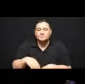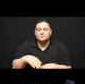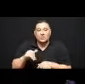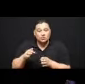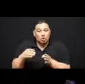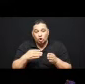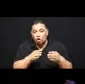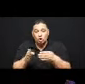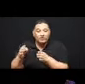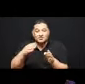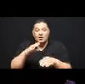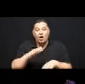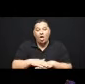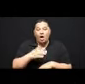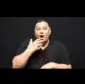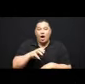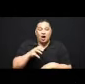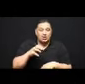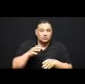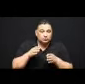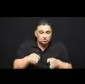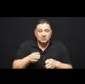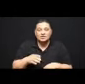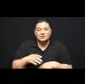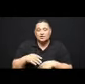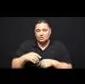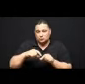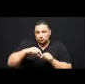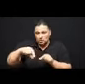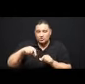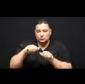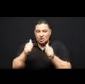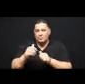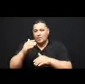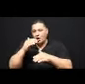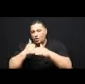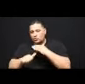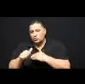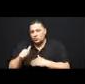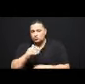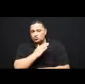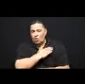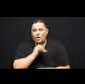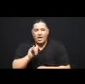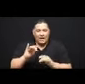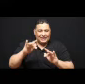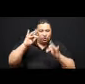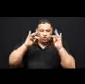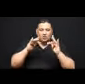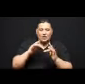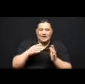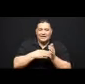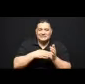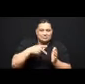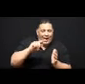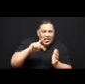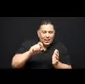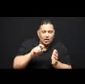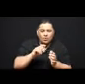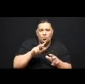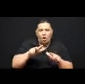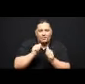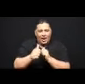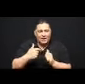shape below the shoulder, the glitter against pale, walking past me, showing me a new memory of my